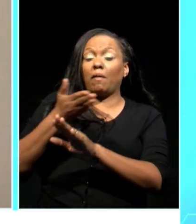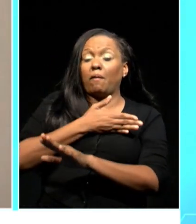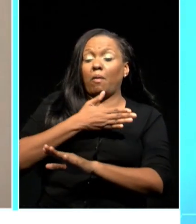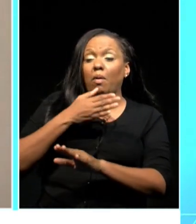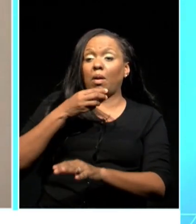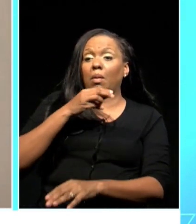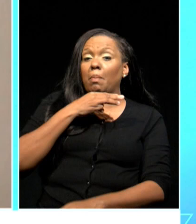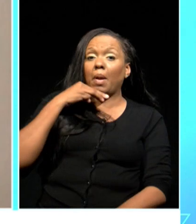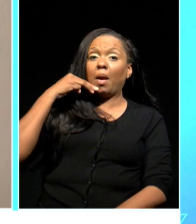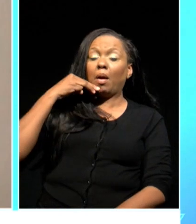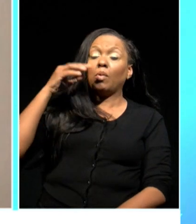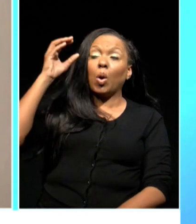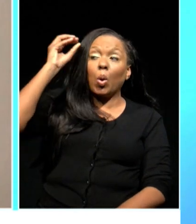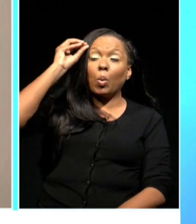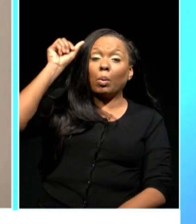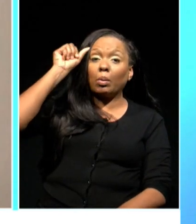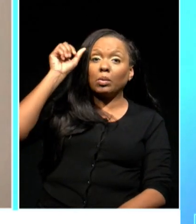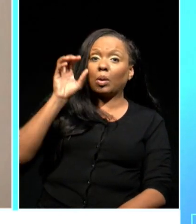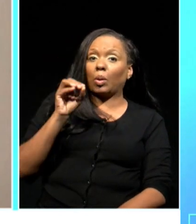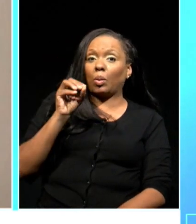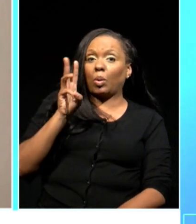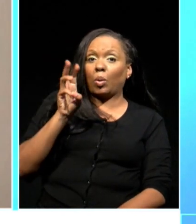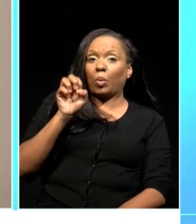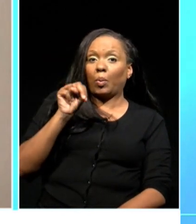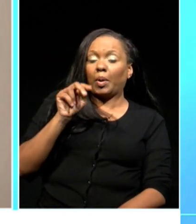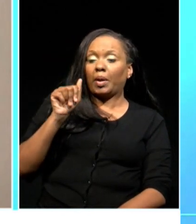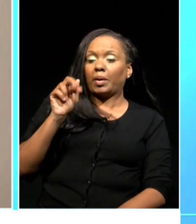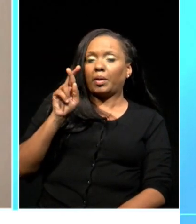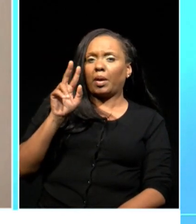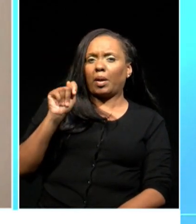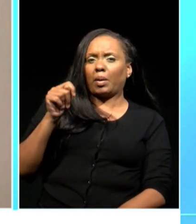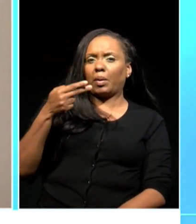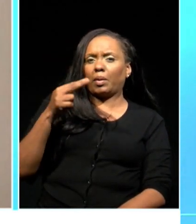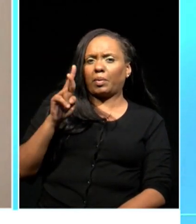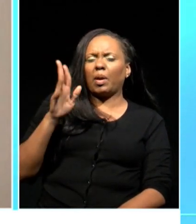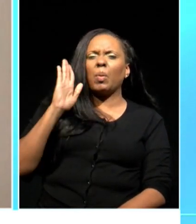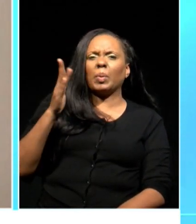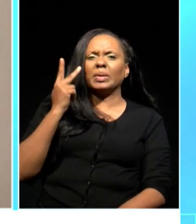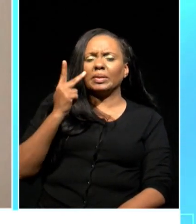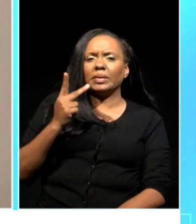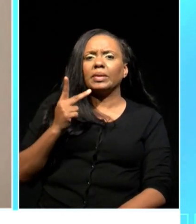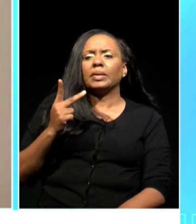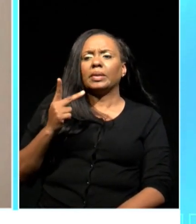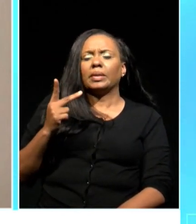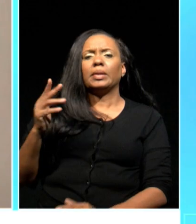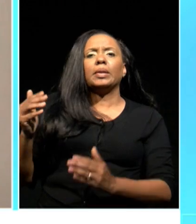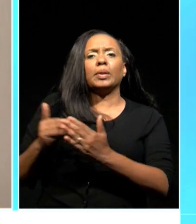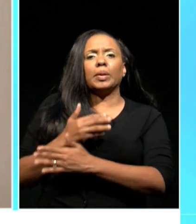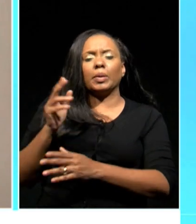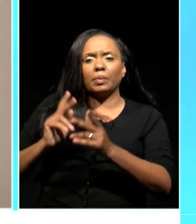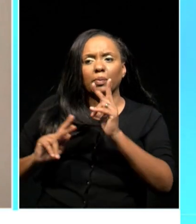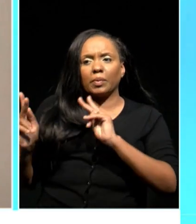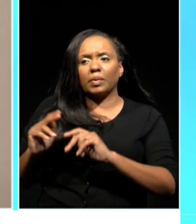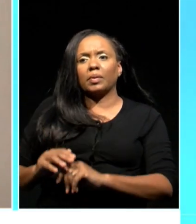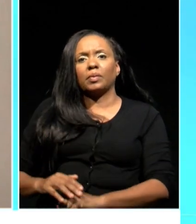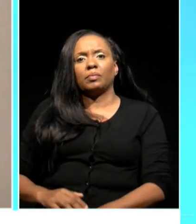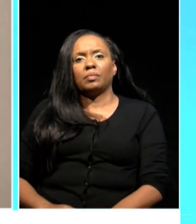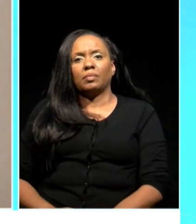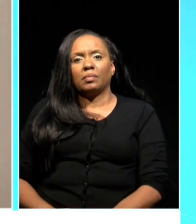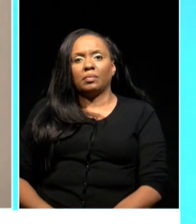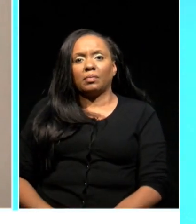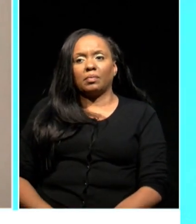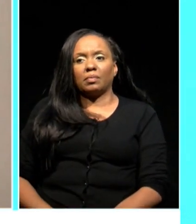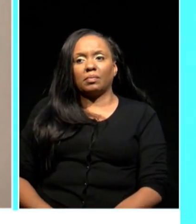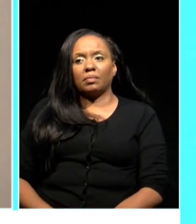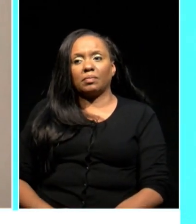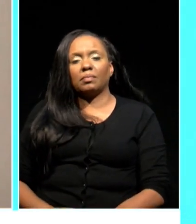you would definitely see some newer blood within the cabinet. One of the major roles, for instance, that we are going to be missing is the Minister of Health. Now